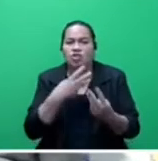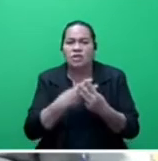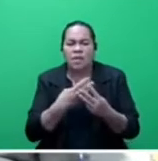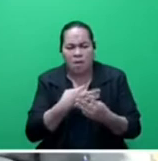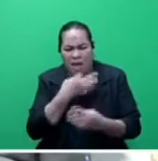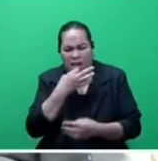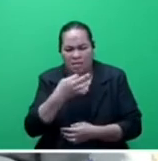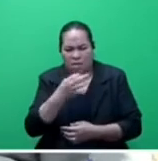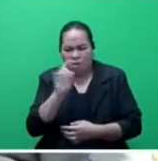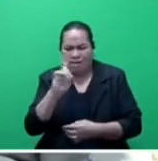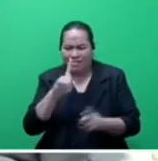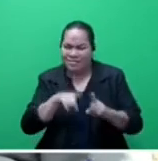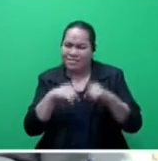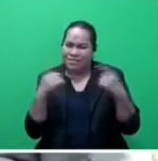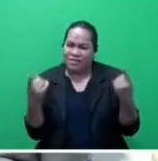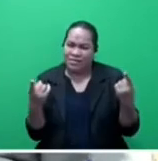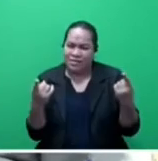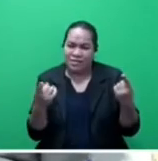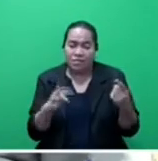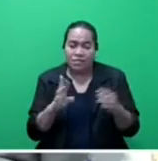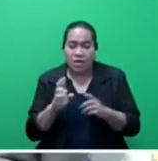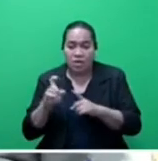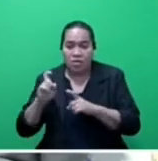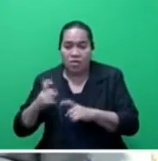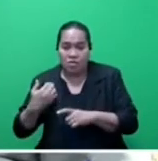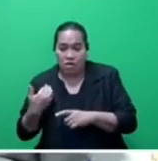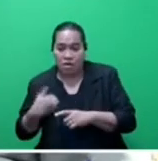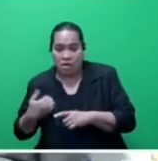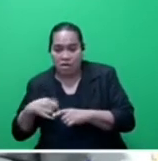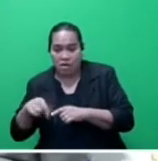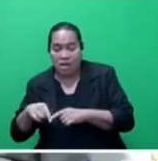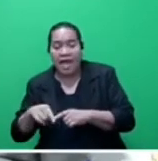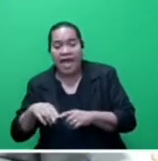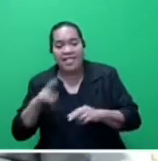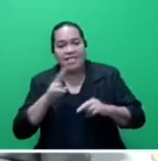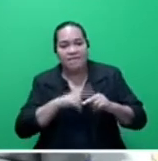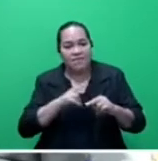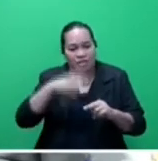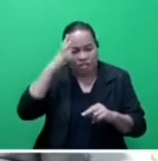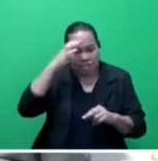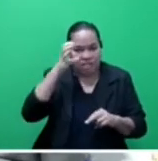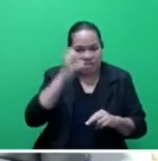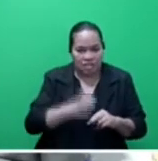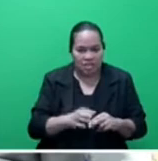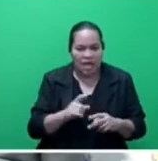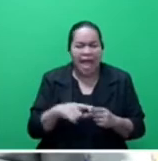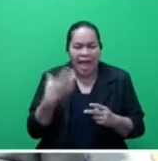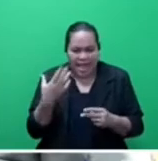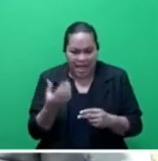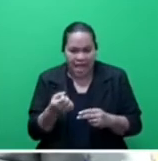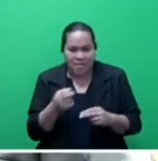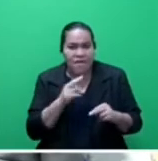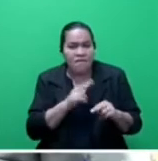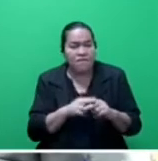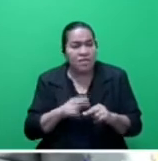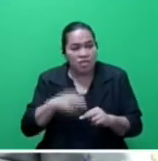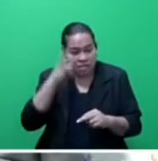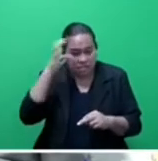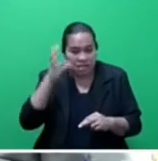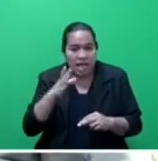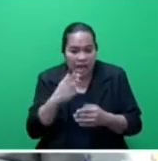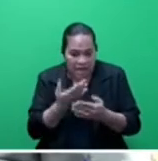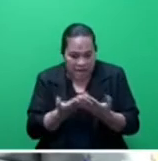between the resident person and a Fiji citizen. There's now a Fiji citizen, Honorable Speaker, is now part of this